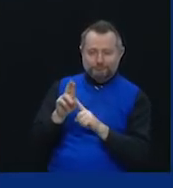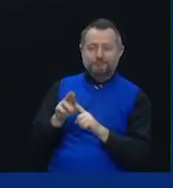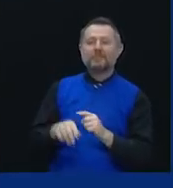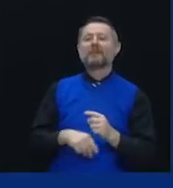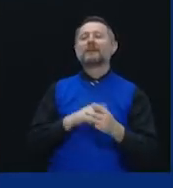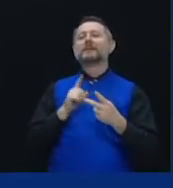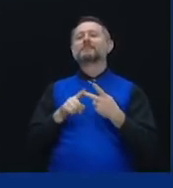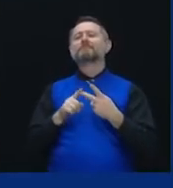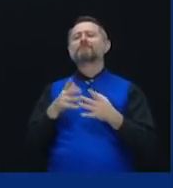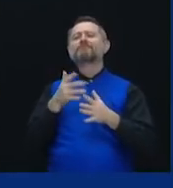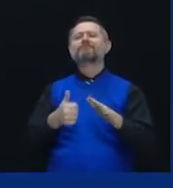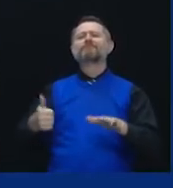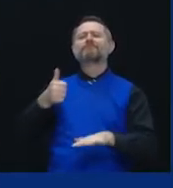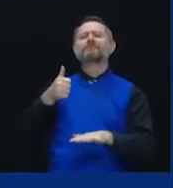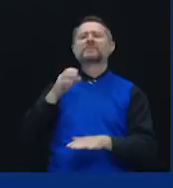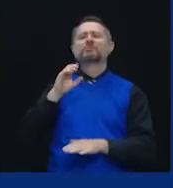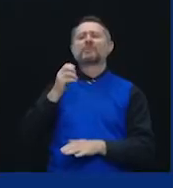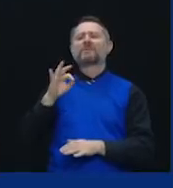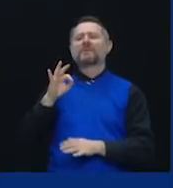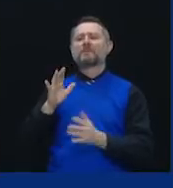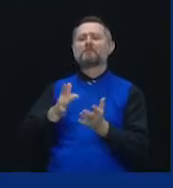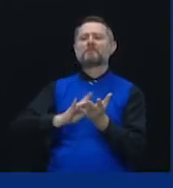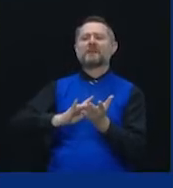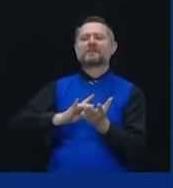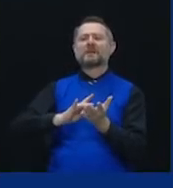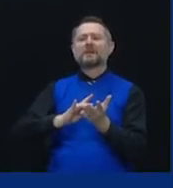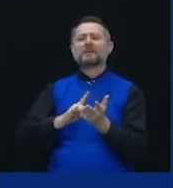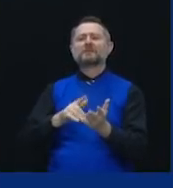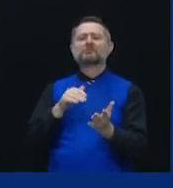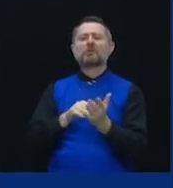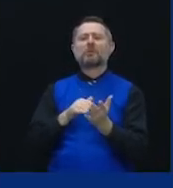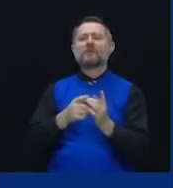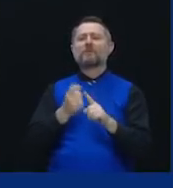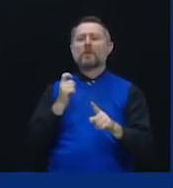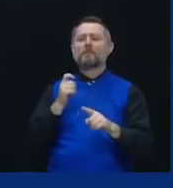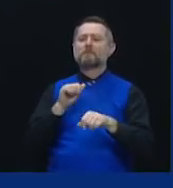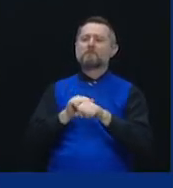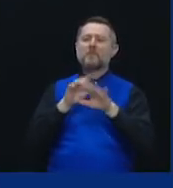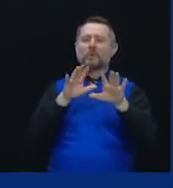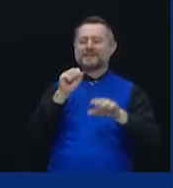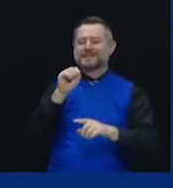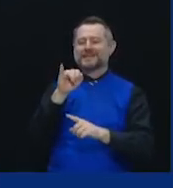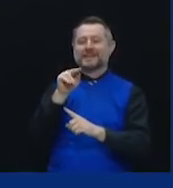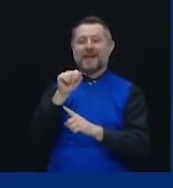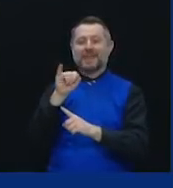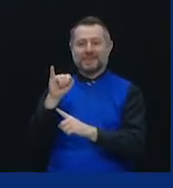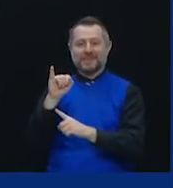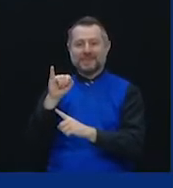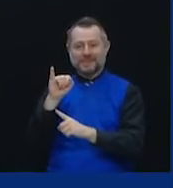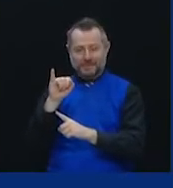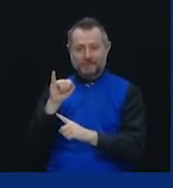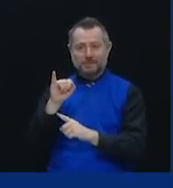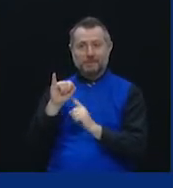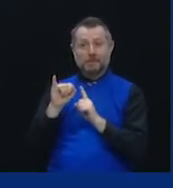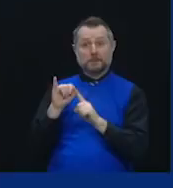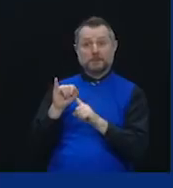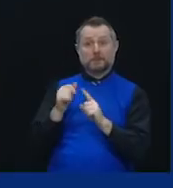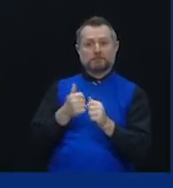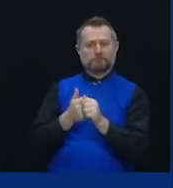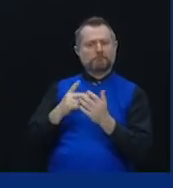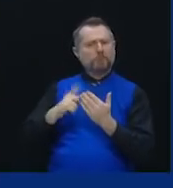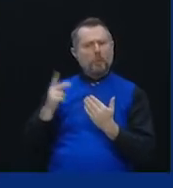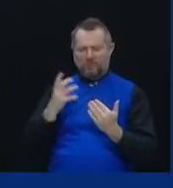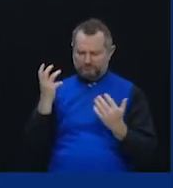Sinai Health System. Mount Sinai has just been extraordinary all through this COVID crisis. Mario